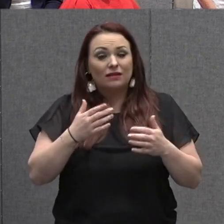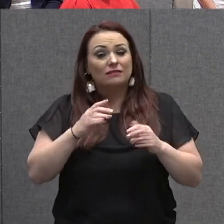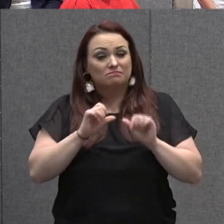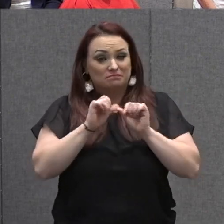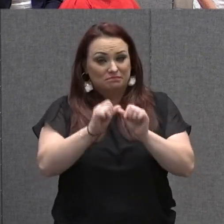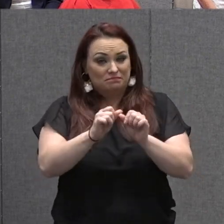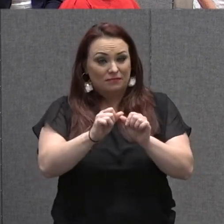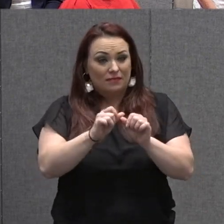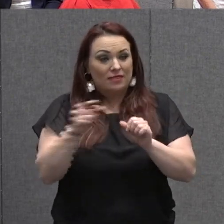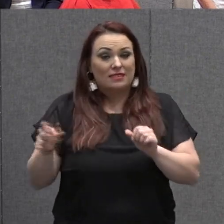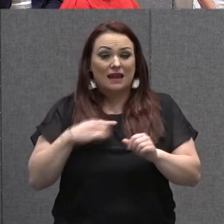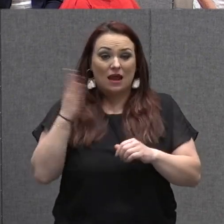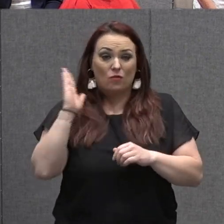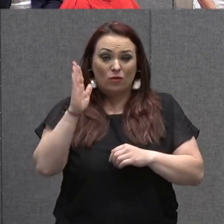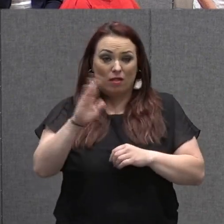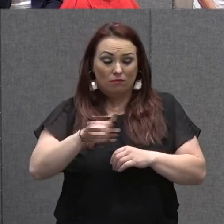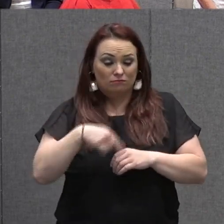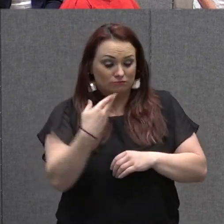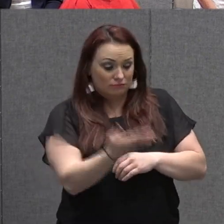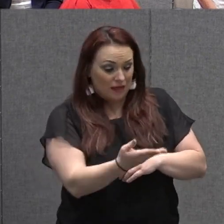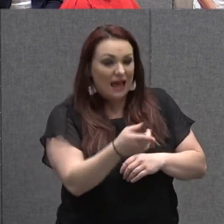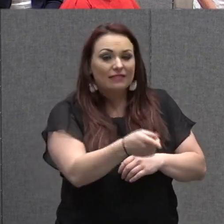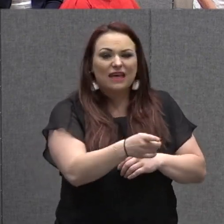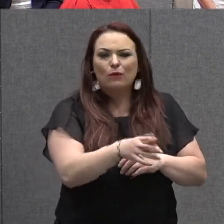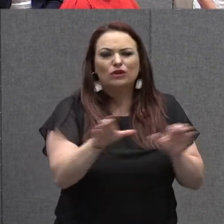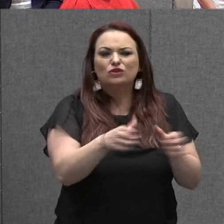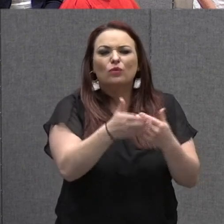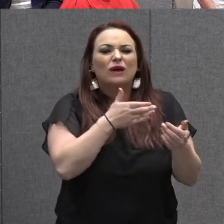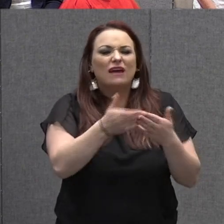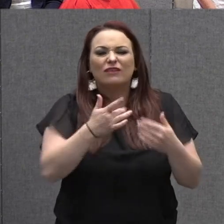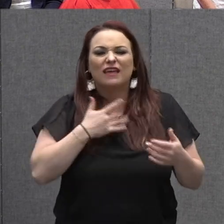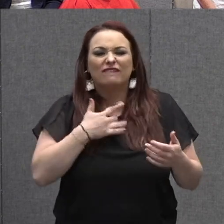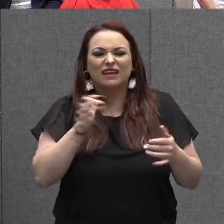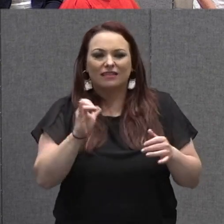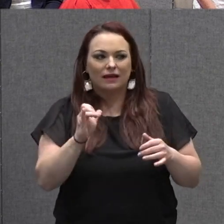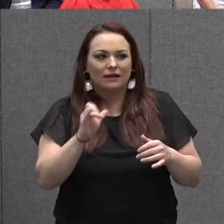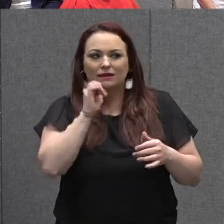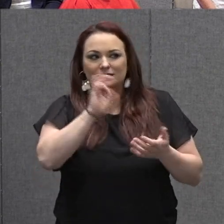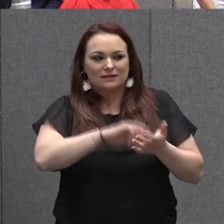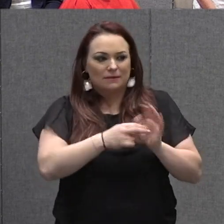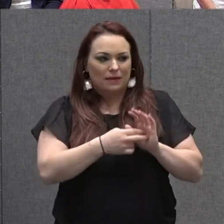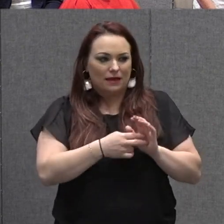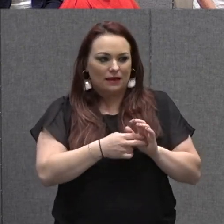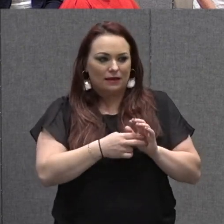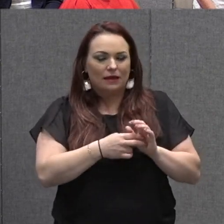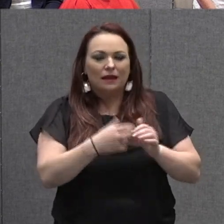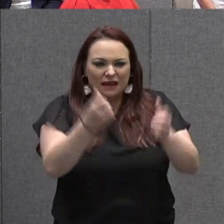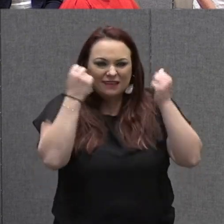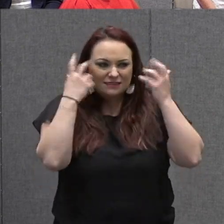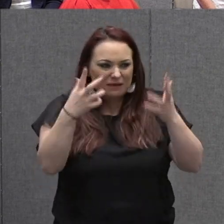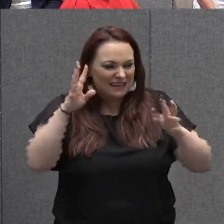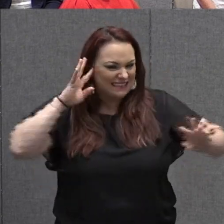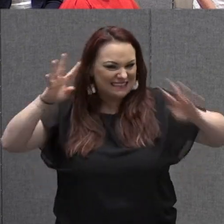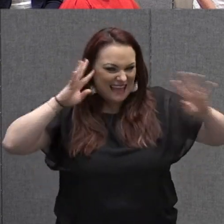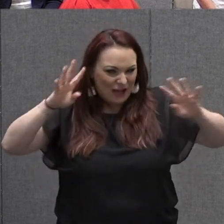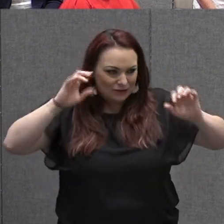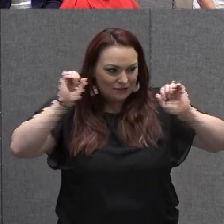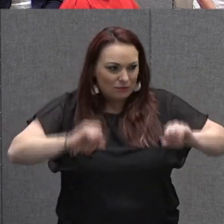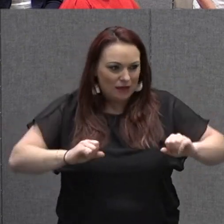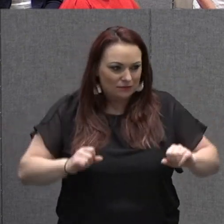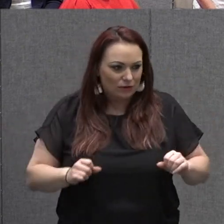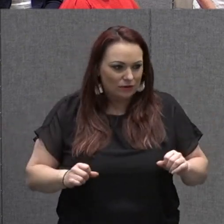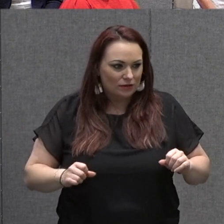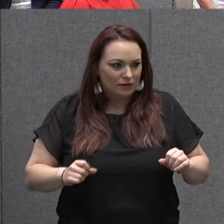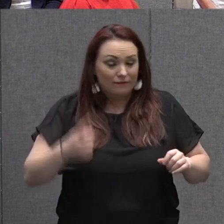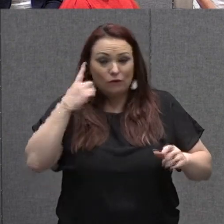feel like playing. Now, that doesn't necessarily mean that you have to play as many sounds as